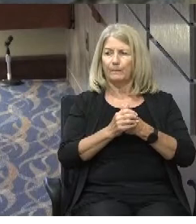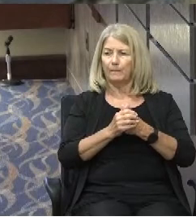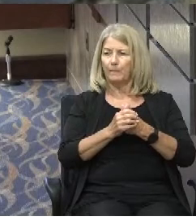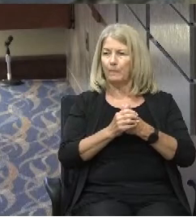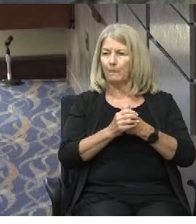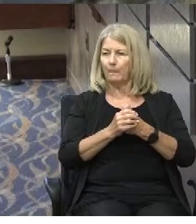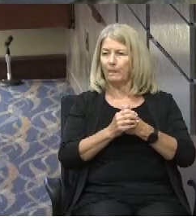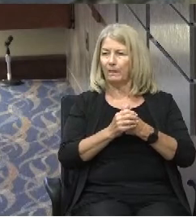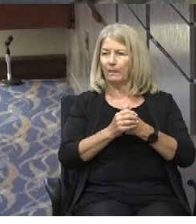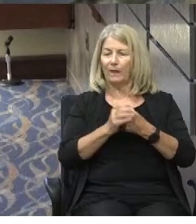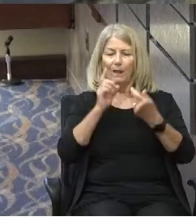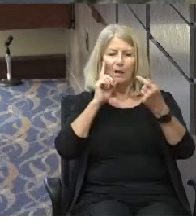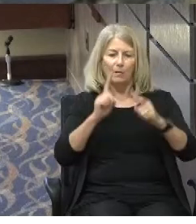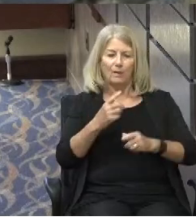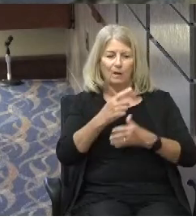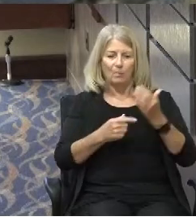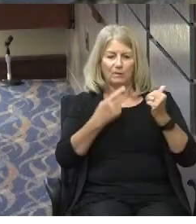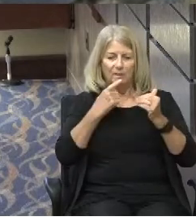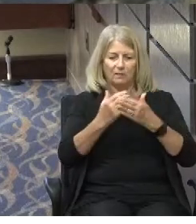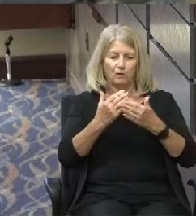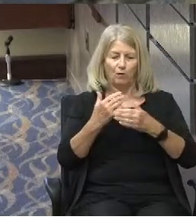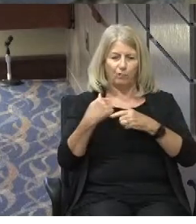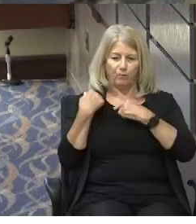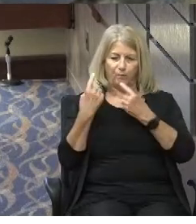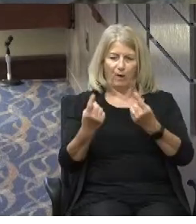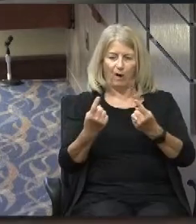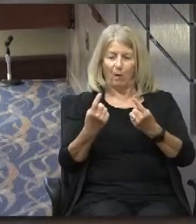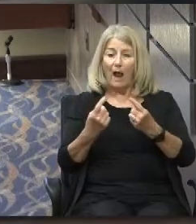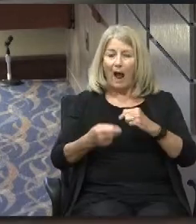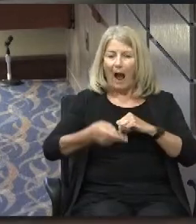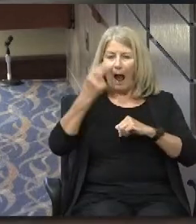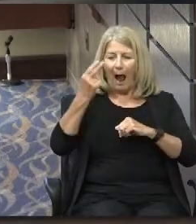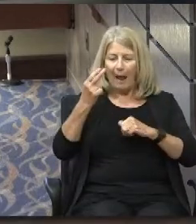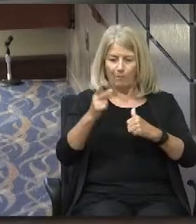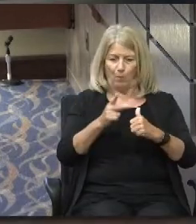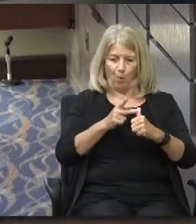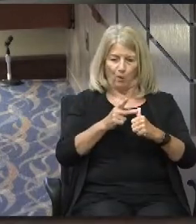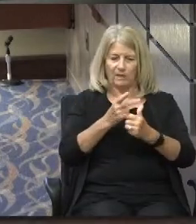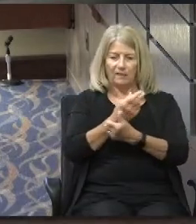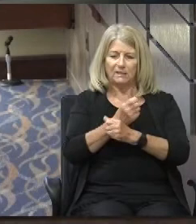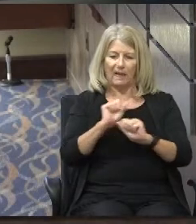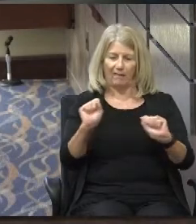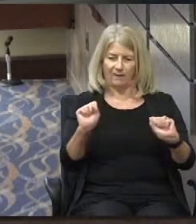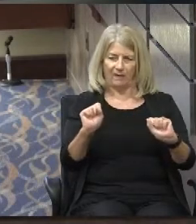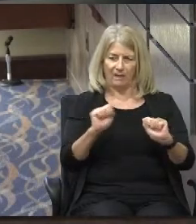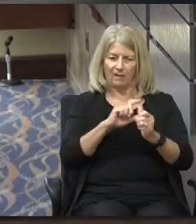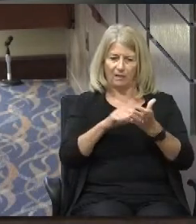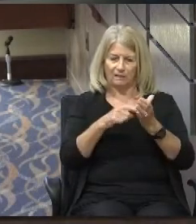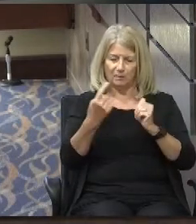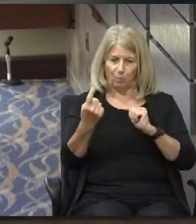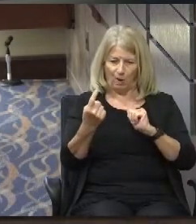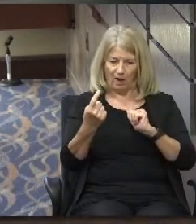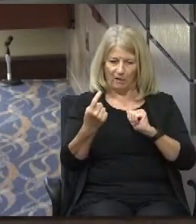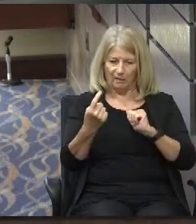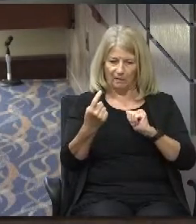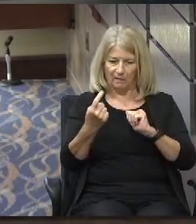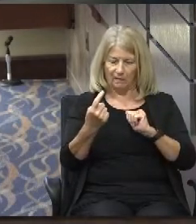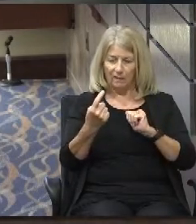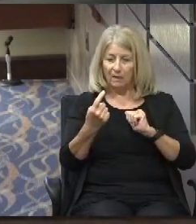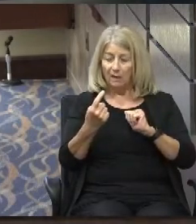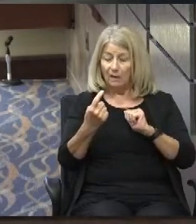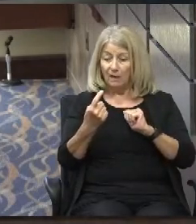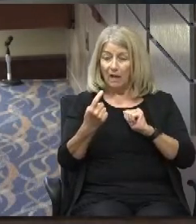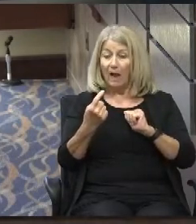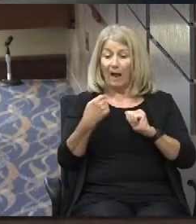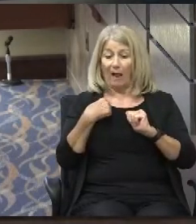I just agree with what's been said. I think we have a high priority for safety, and this is one important subject to cover. I